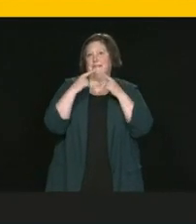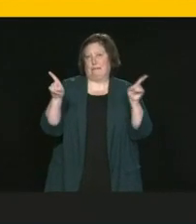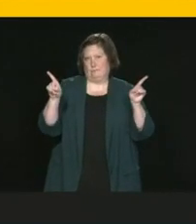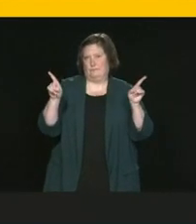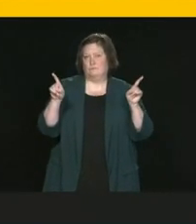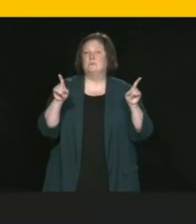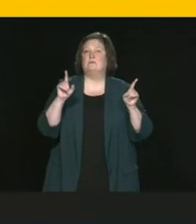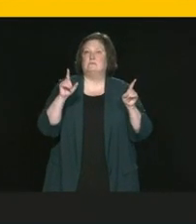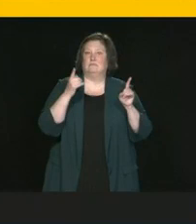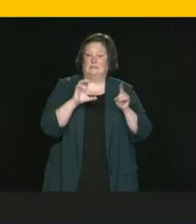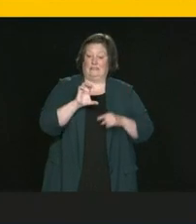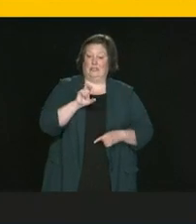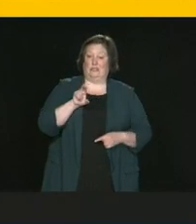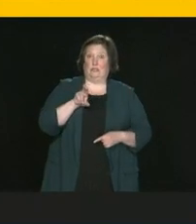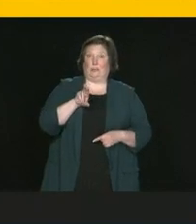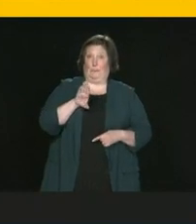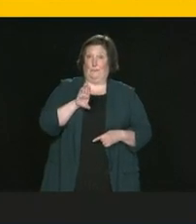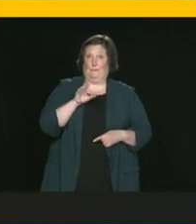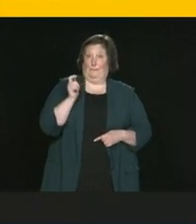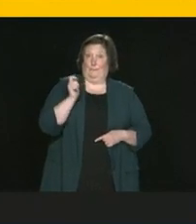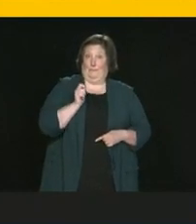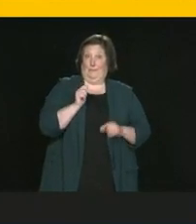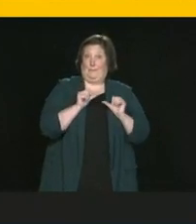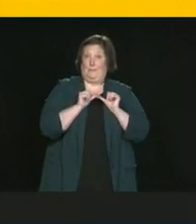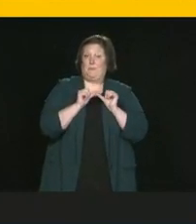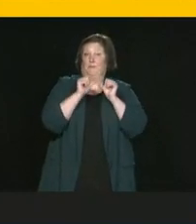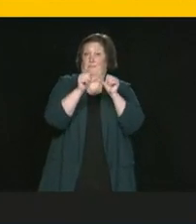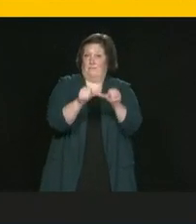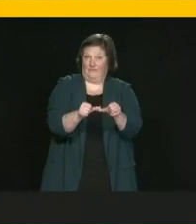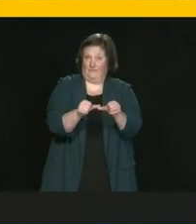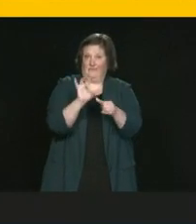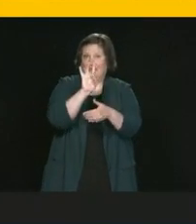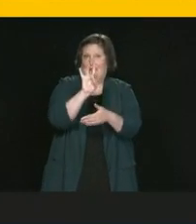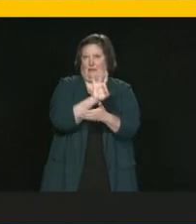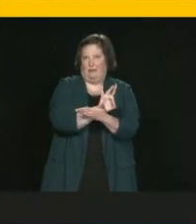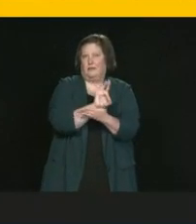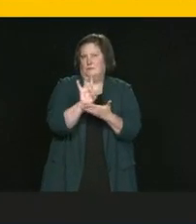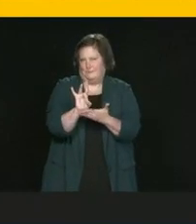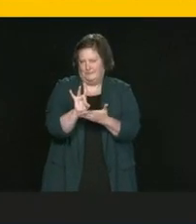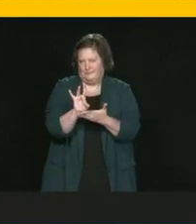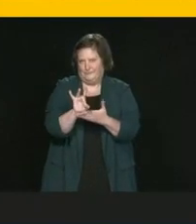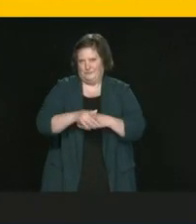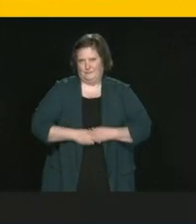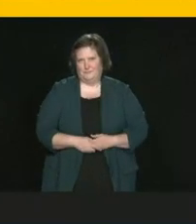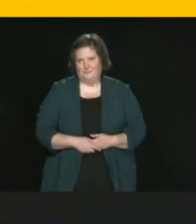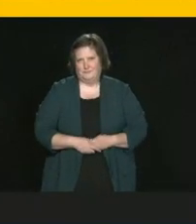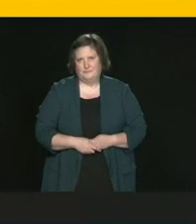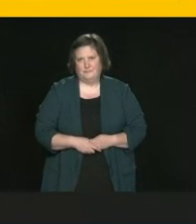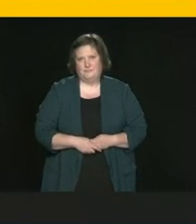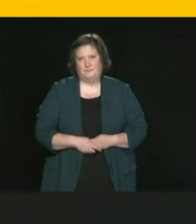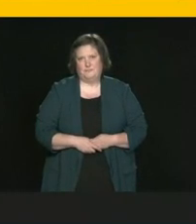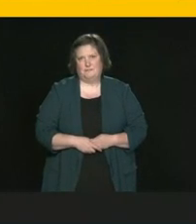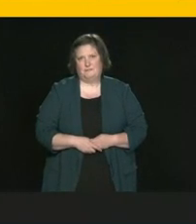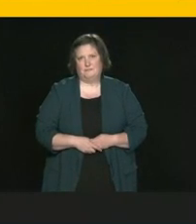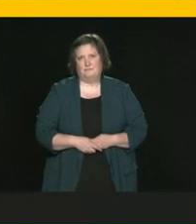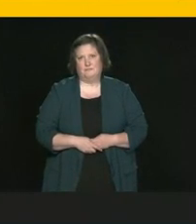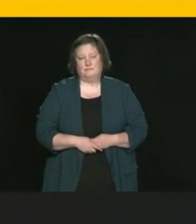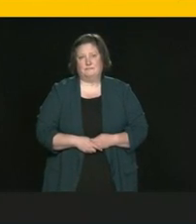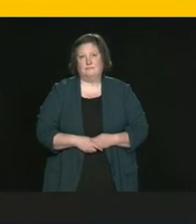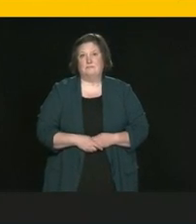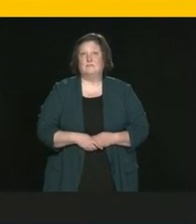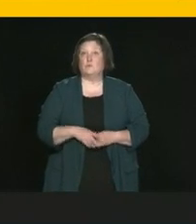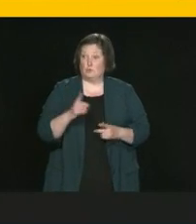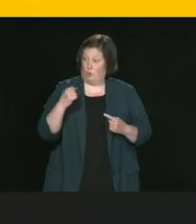extending eligibility for the Emergency Response Benefit by an additional 8 weeks. That means that if